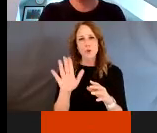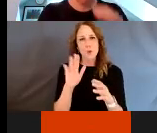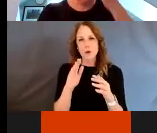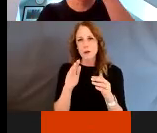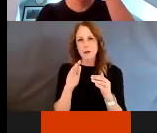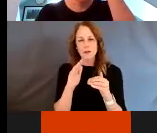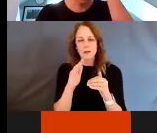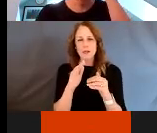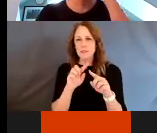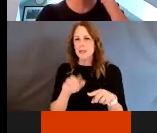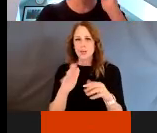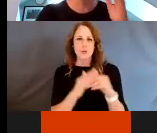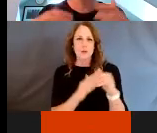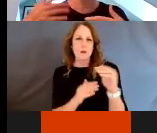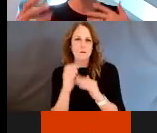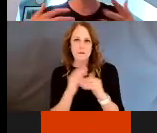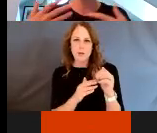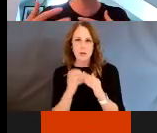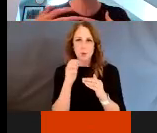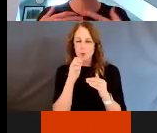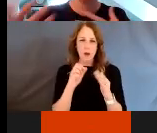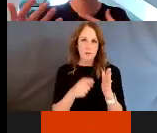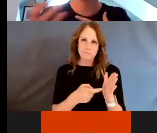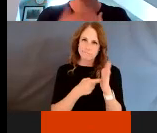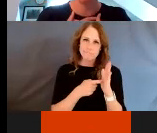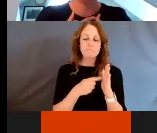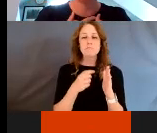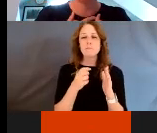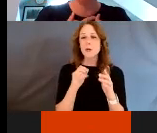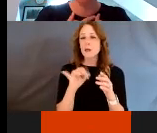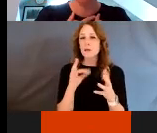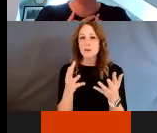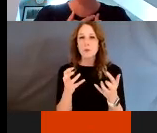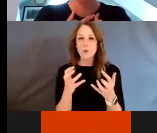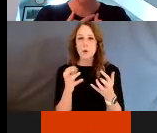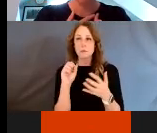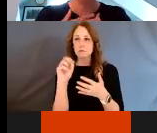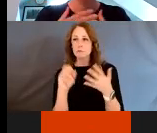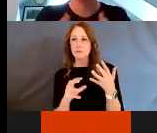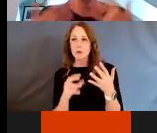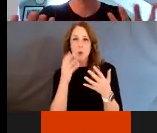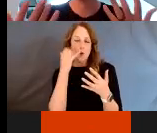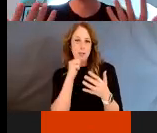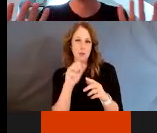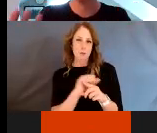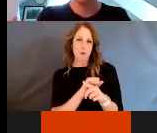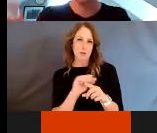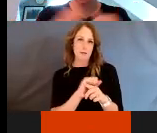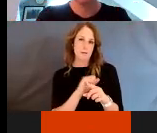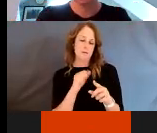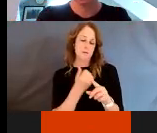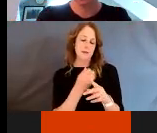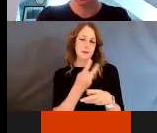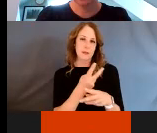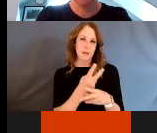not insisting on this, but if you want to share ways that why you don't practice self-care, that'll help advance